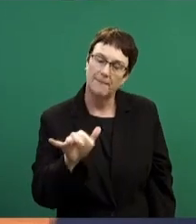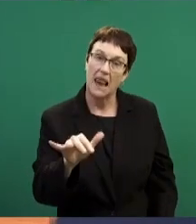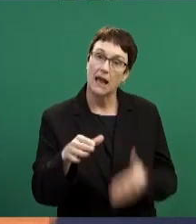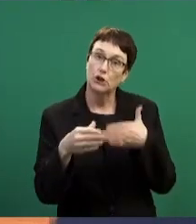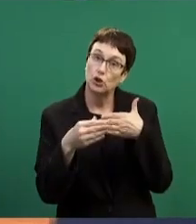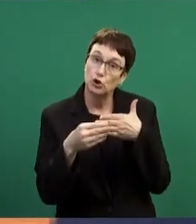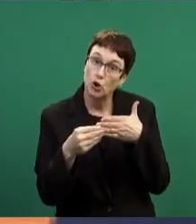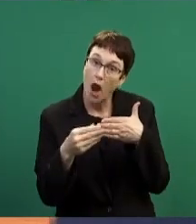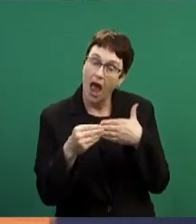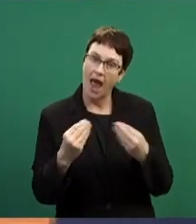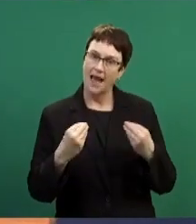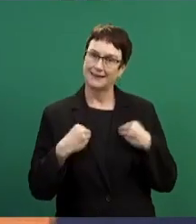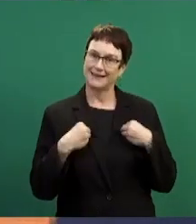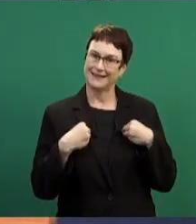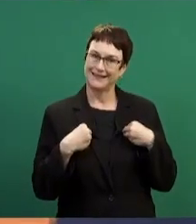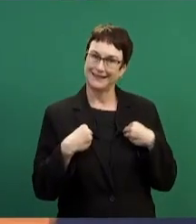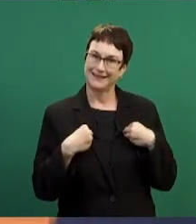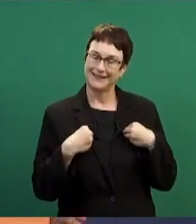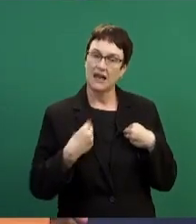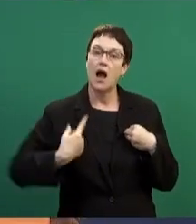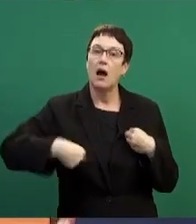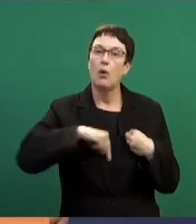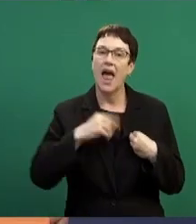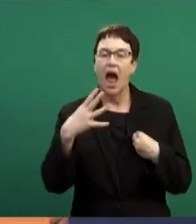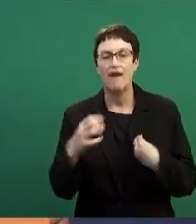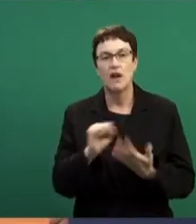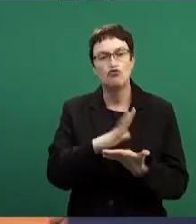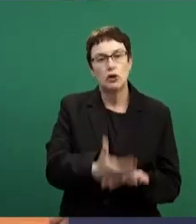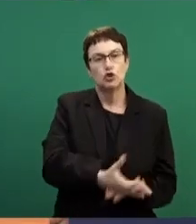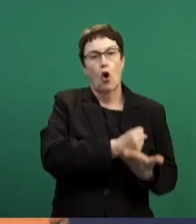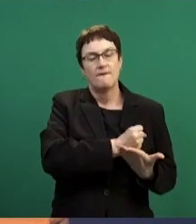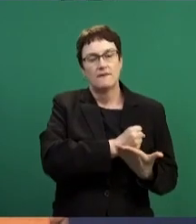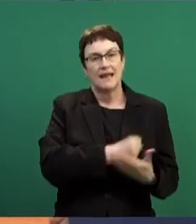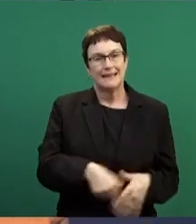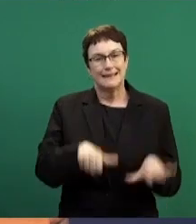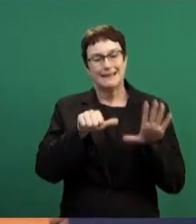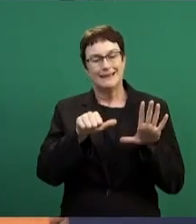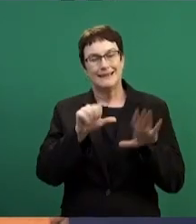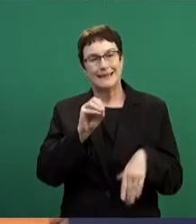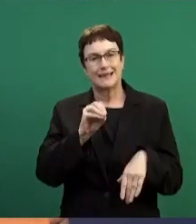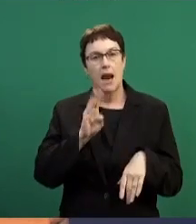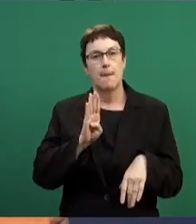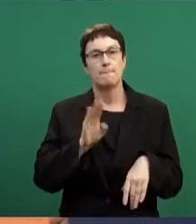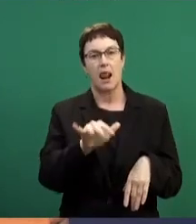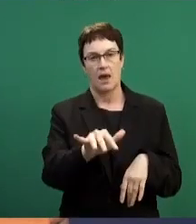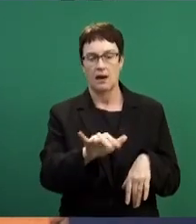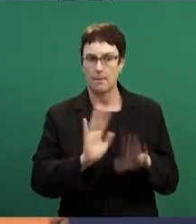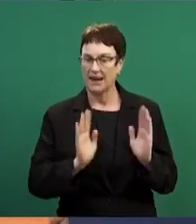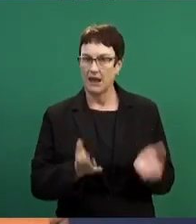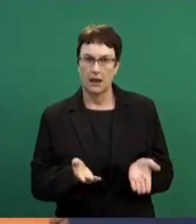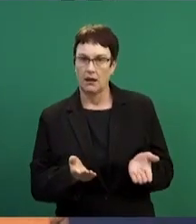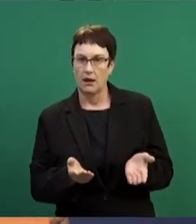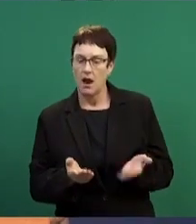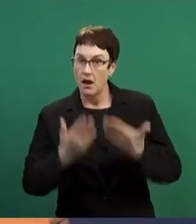Our reserves are circa $60 billion. That means you have sold $25 billion of reserves, and you are